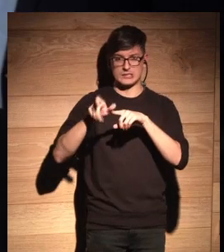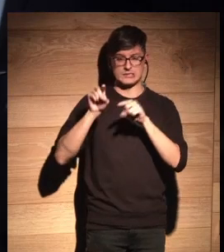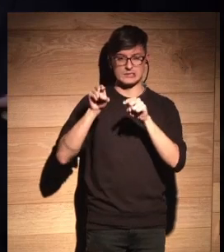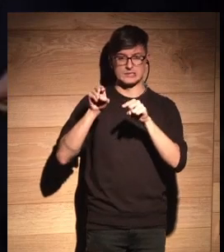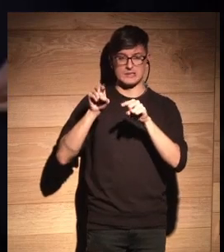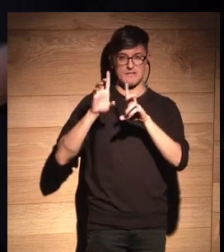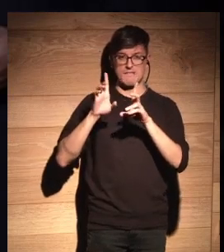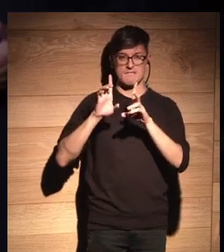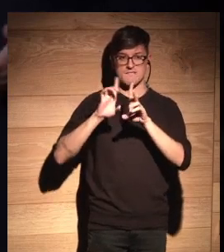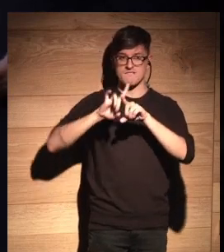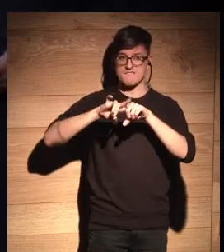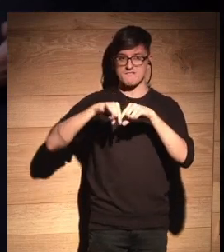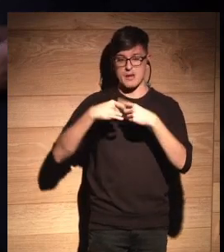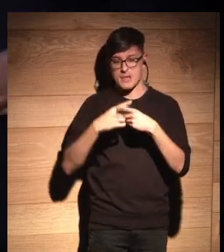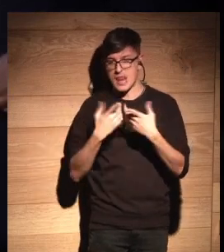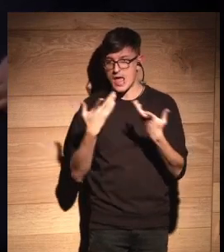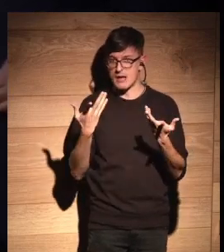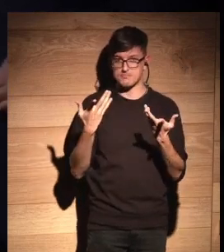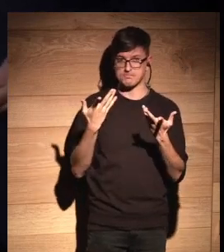being the